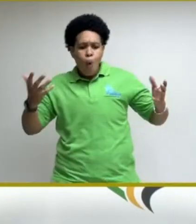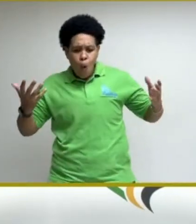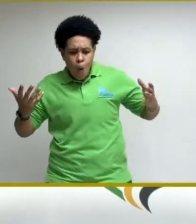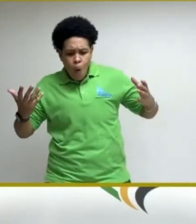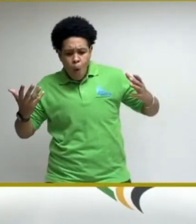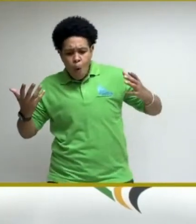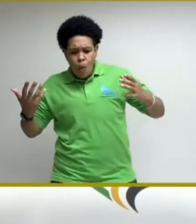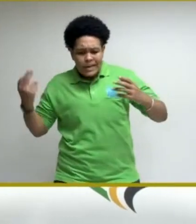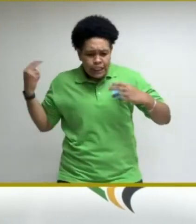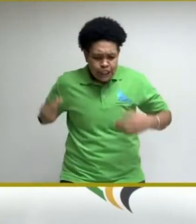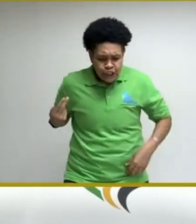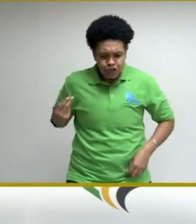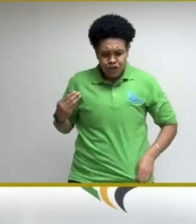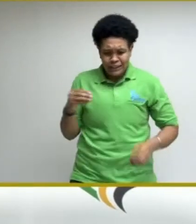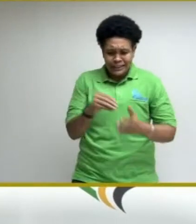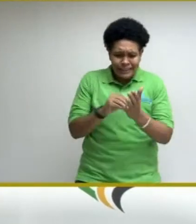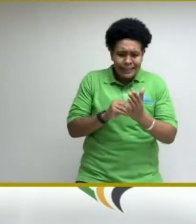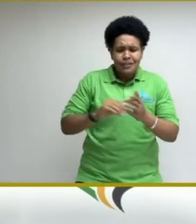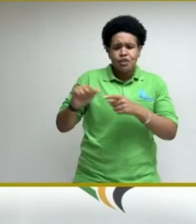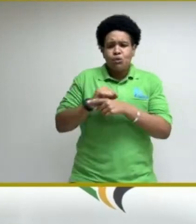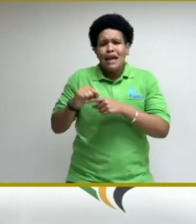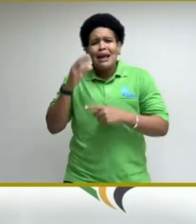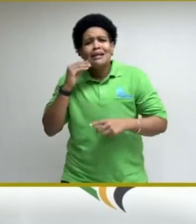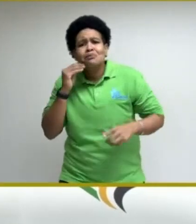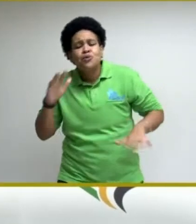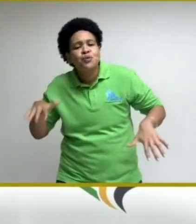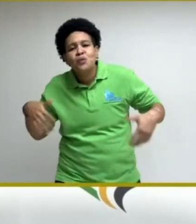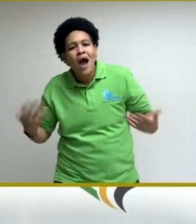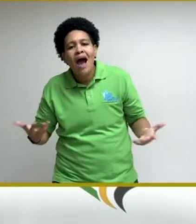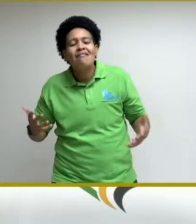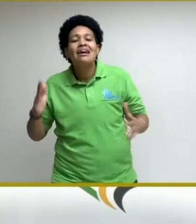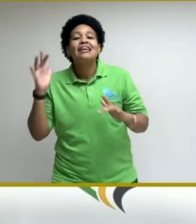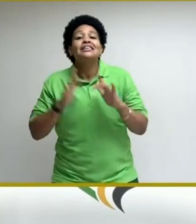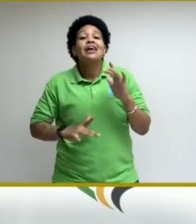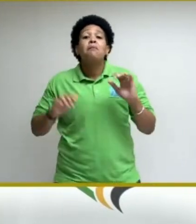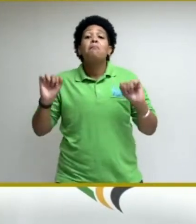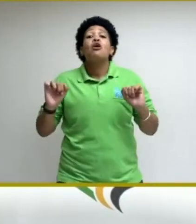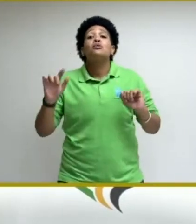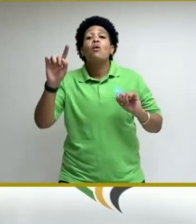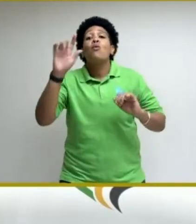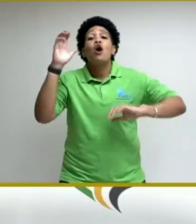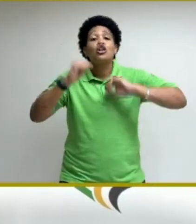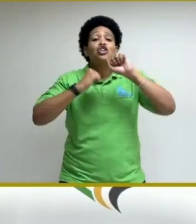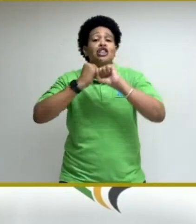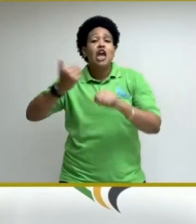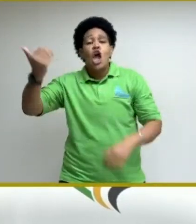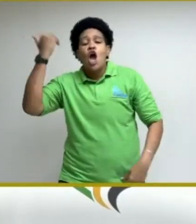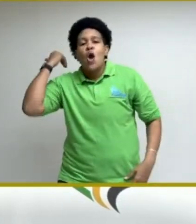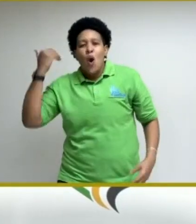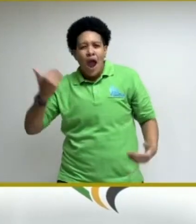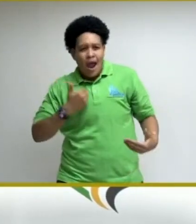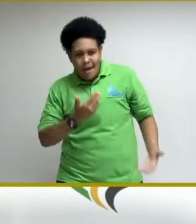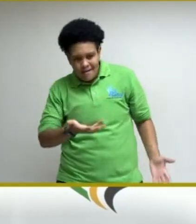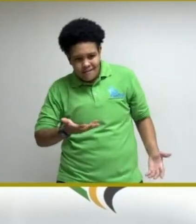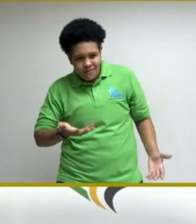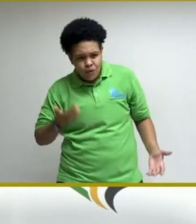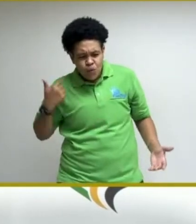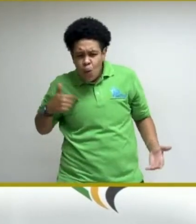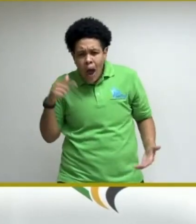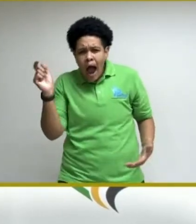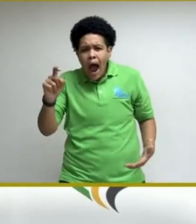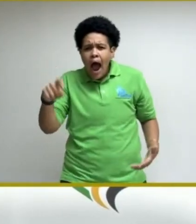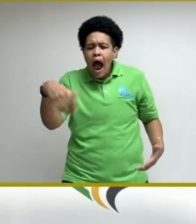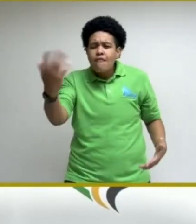of practical experience except possibly 100 years ago. And so we have